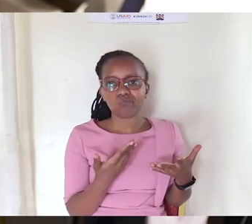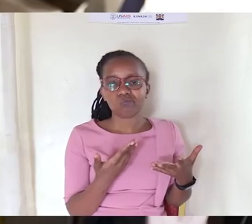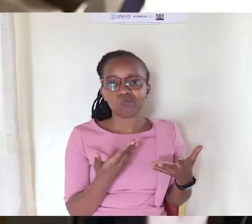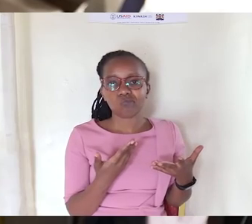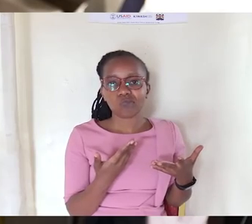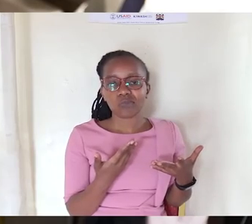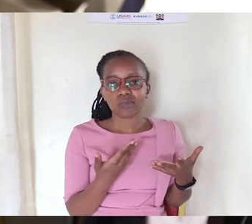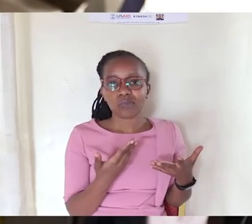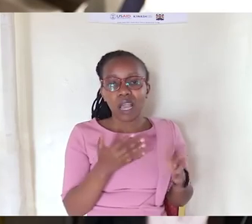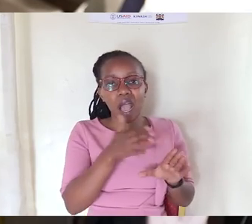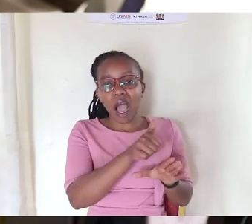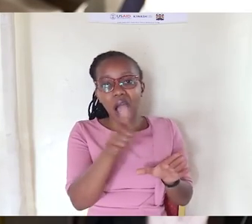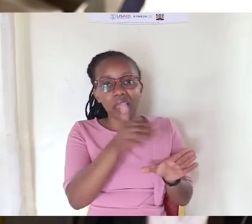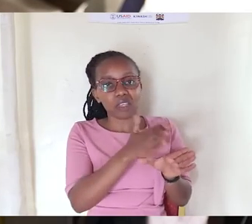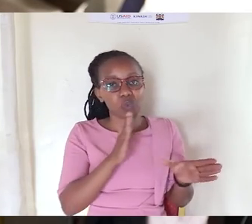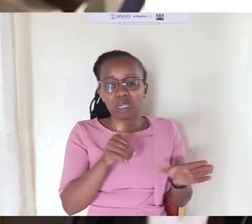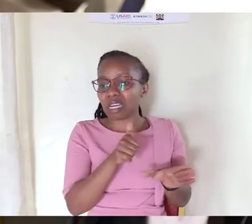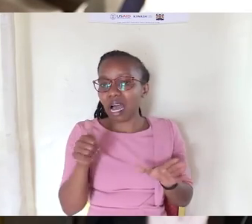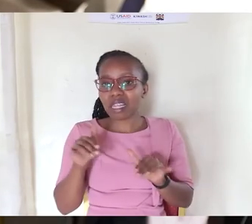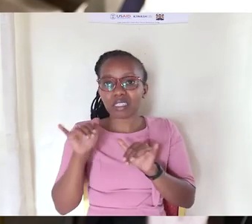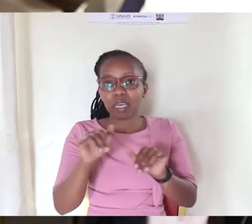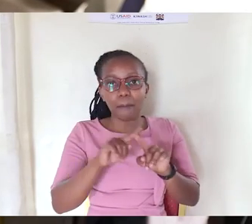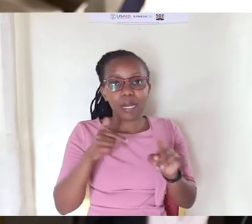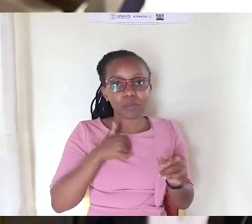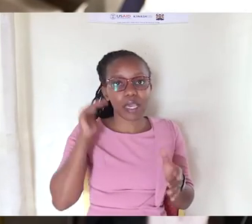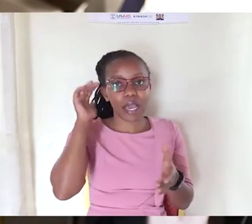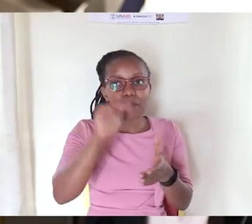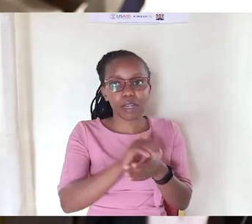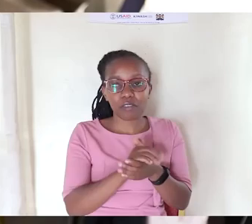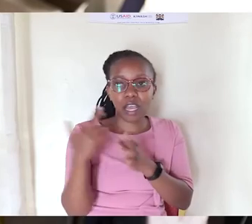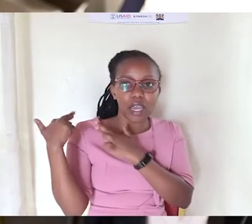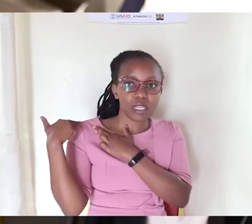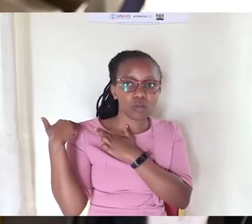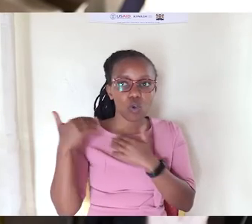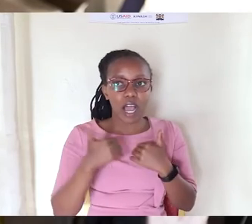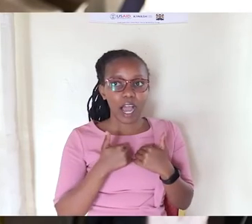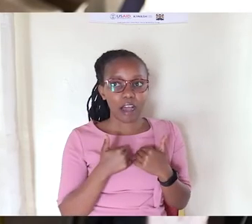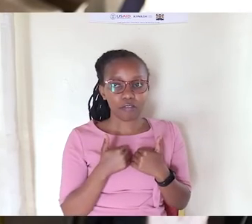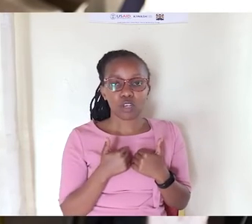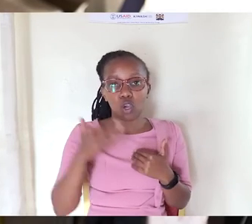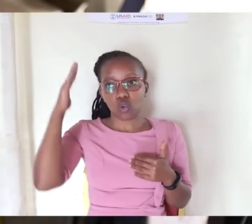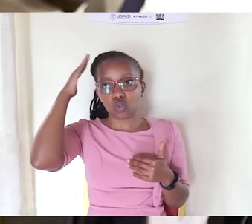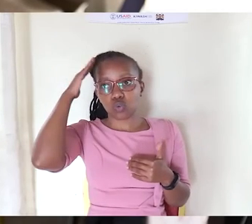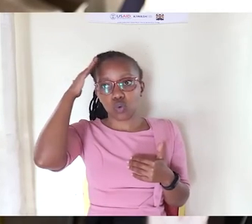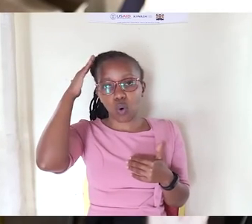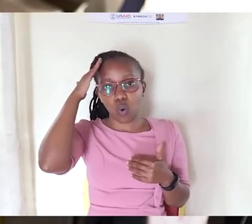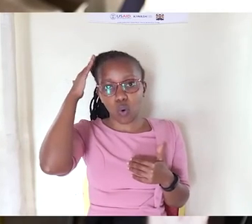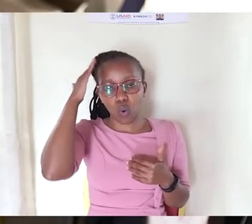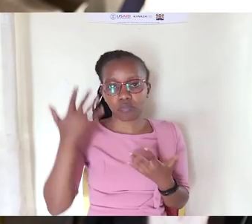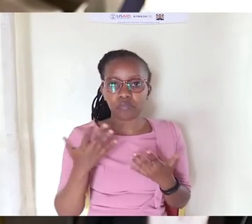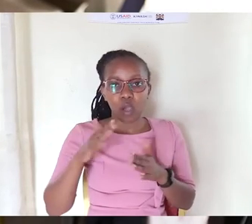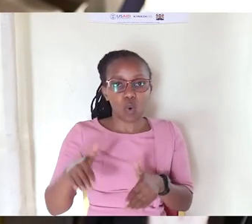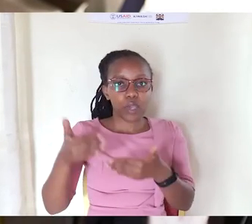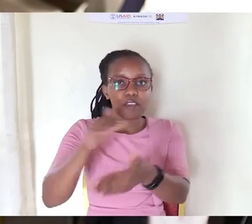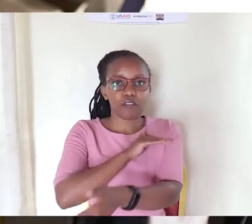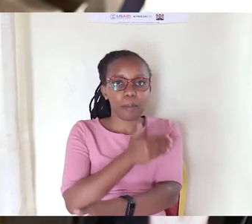remade. But ultimately, I believe that we still have a role to play in determining who it is that we give the power to